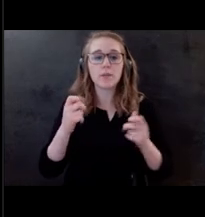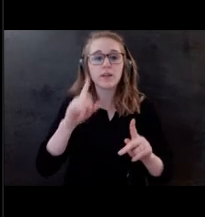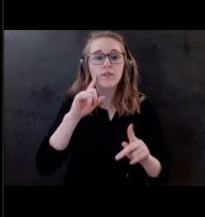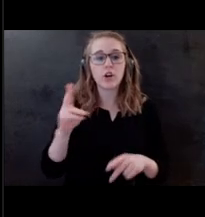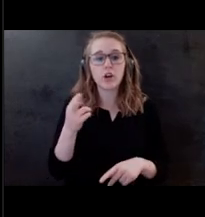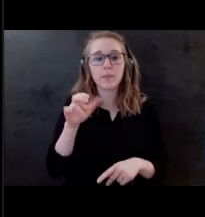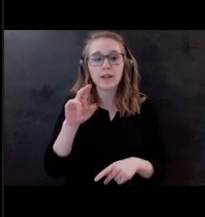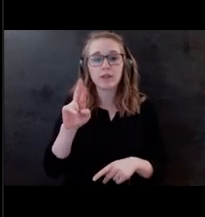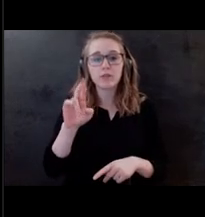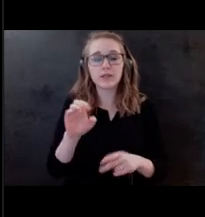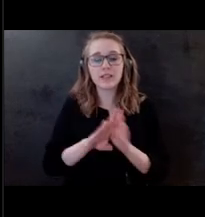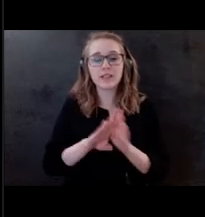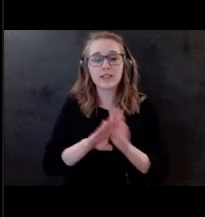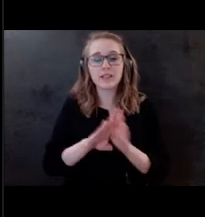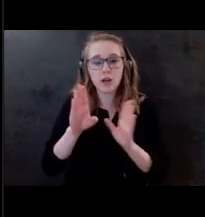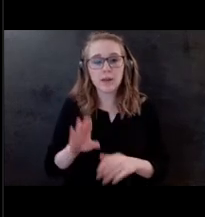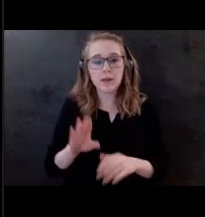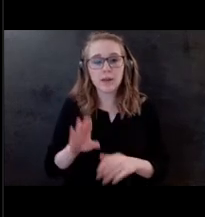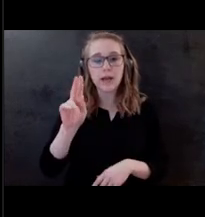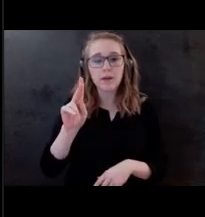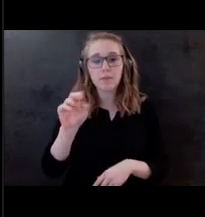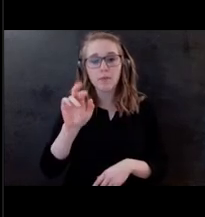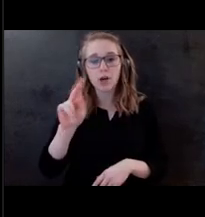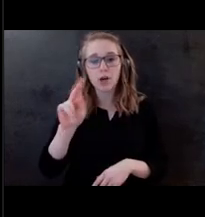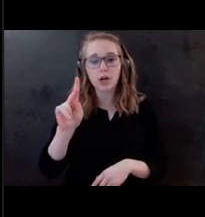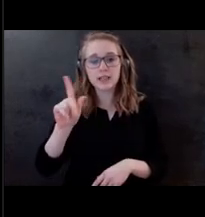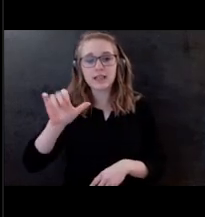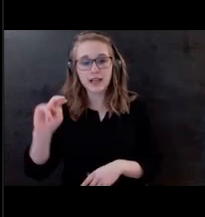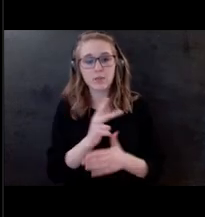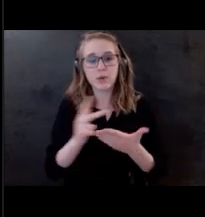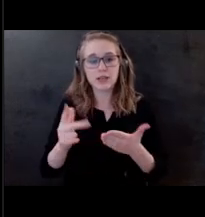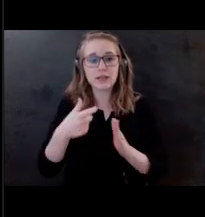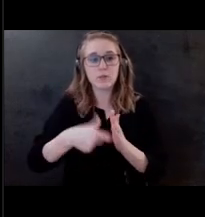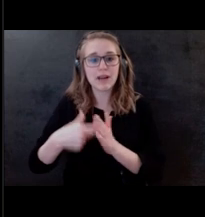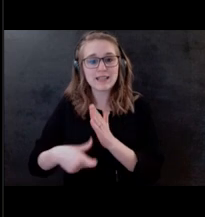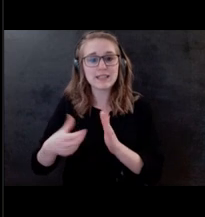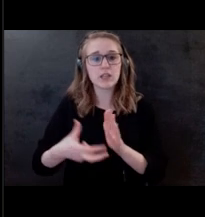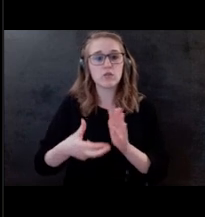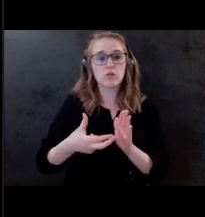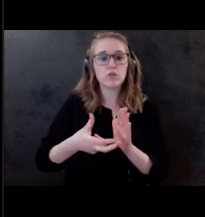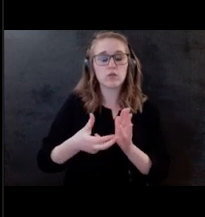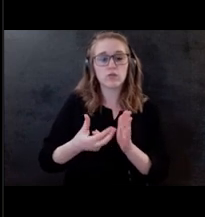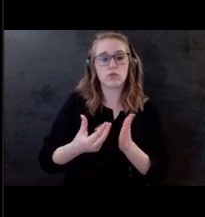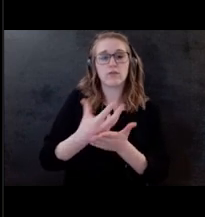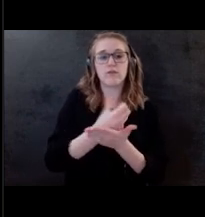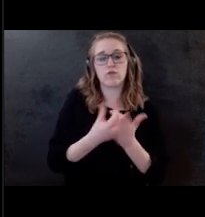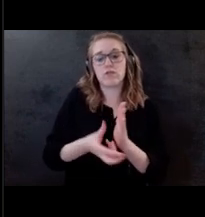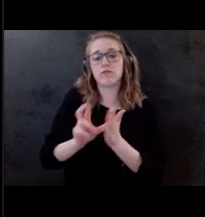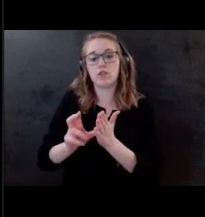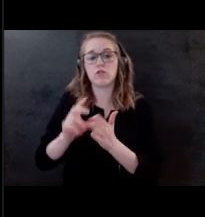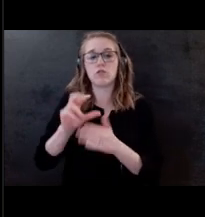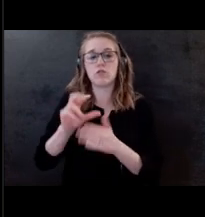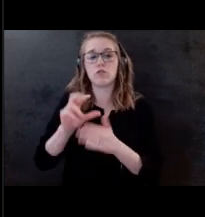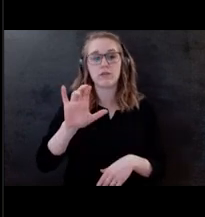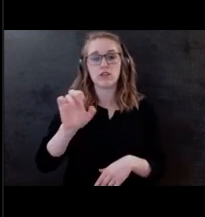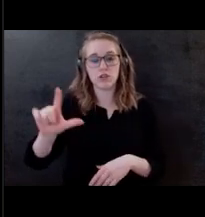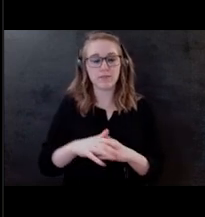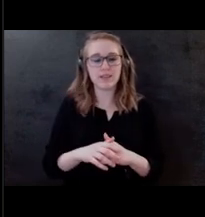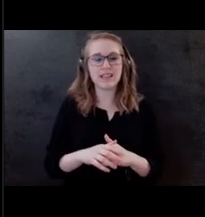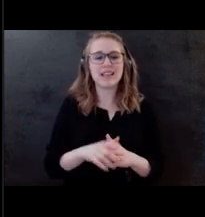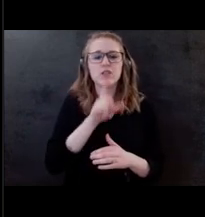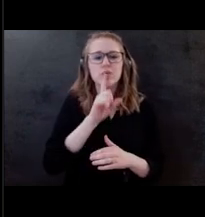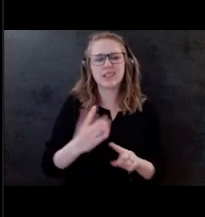Rachel Weinberg and Donald Shoup. The vast majority of these studies were done pre-pandemic. These anticipated a reduction in